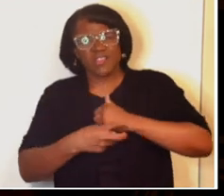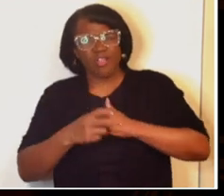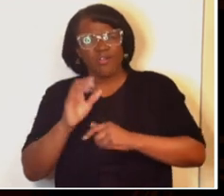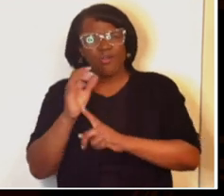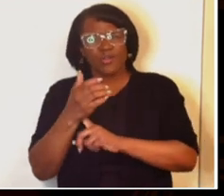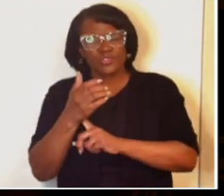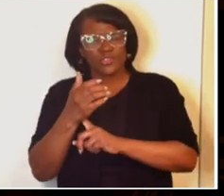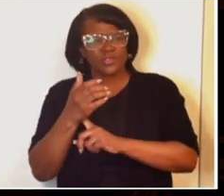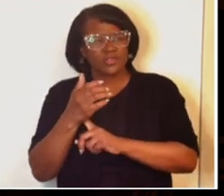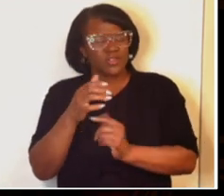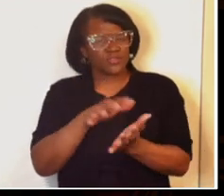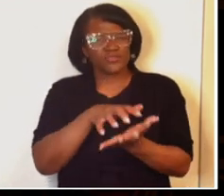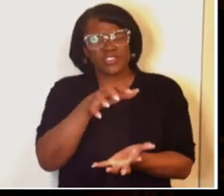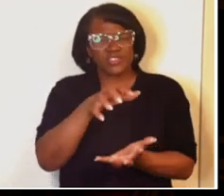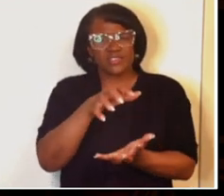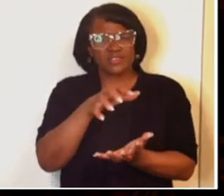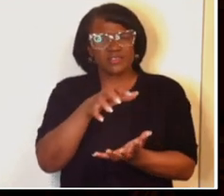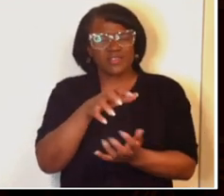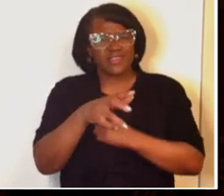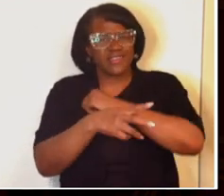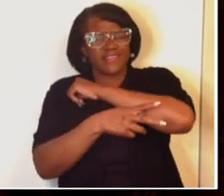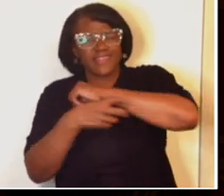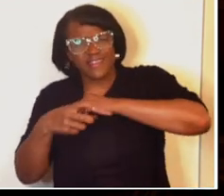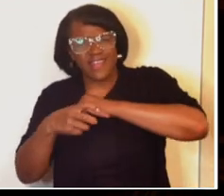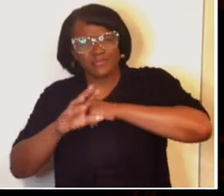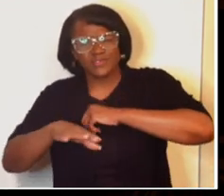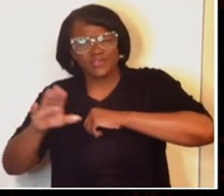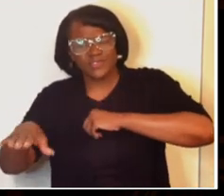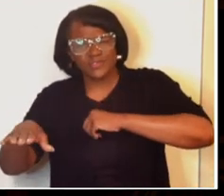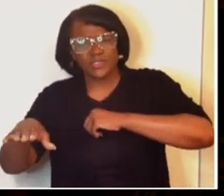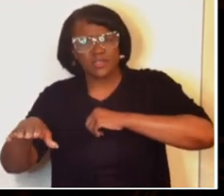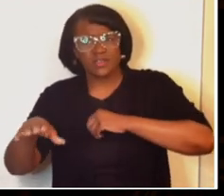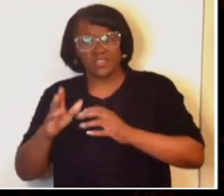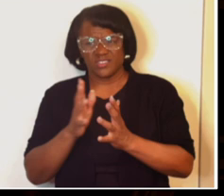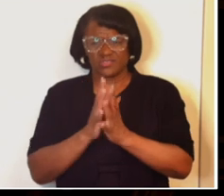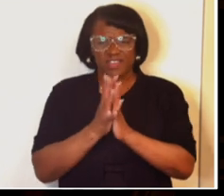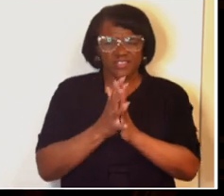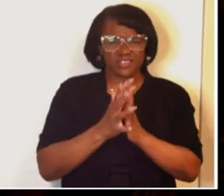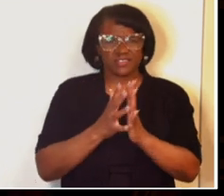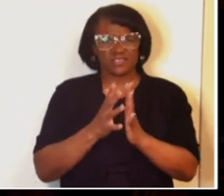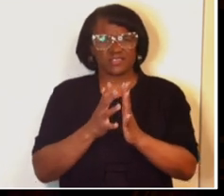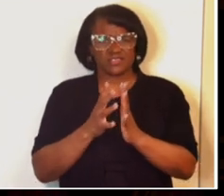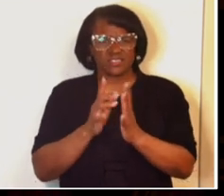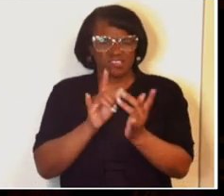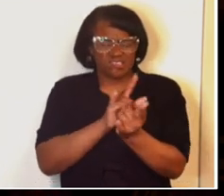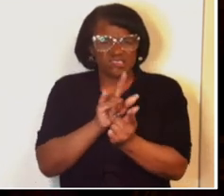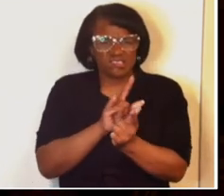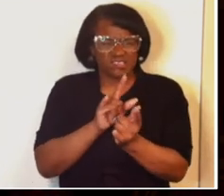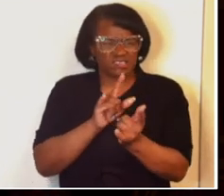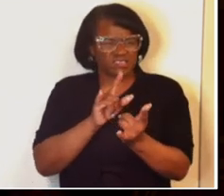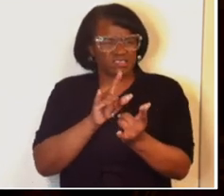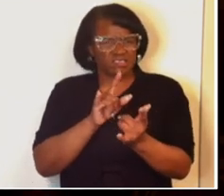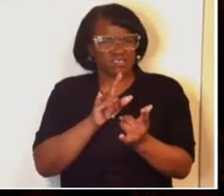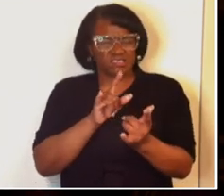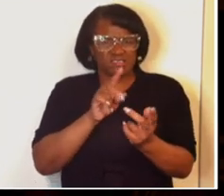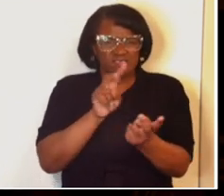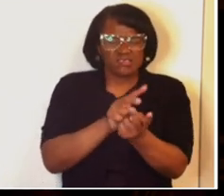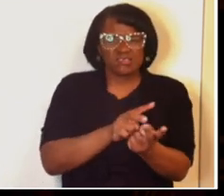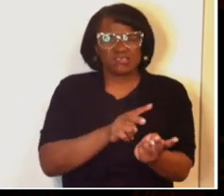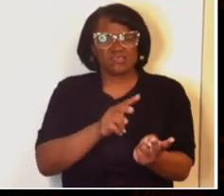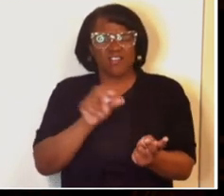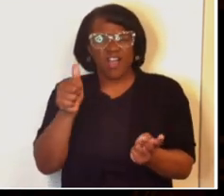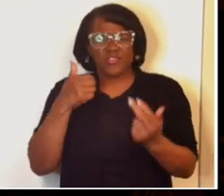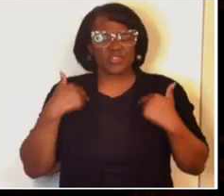kidnap, traffic, breed another human being, store inside a ship